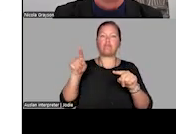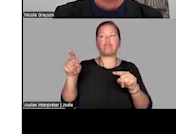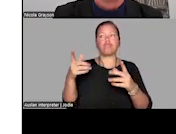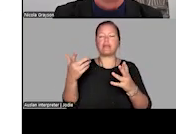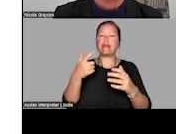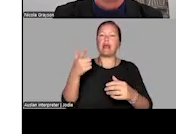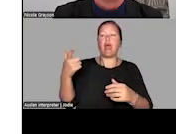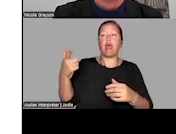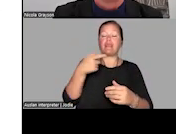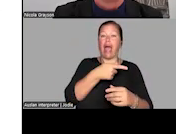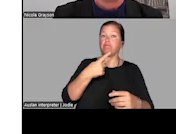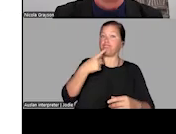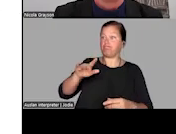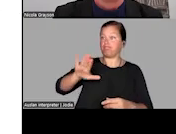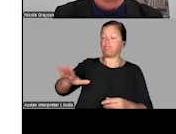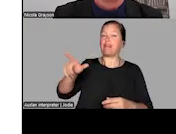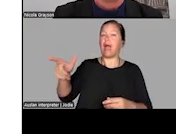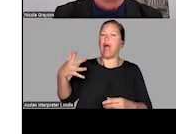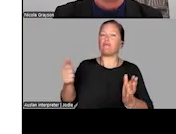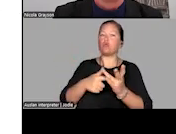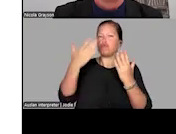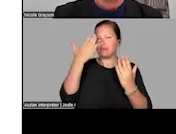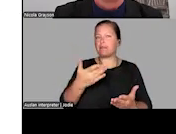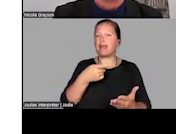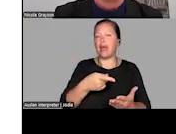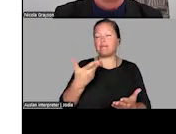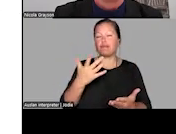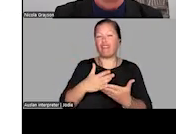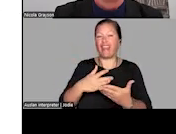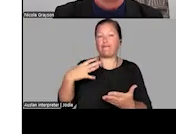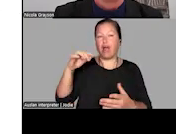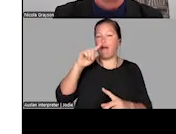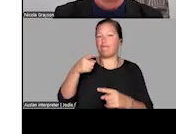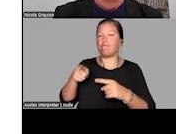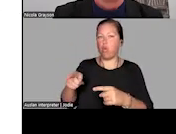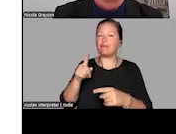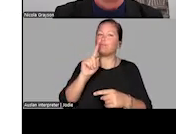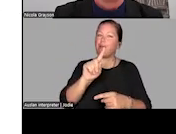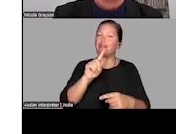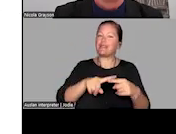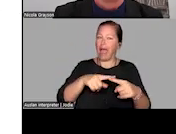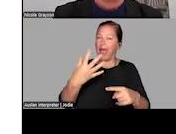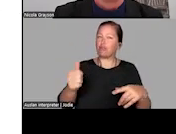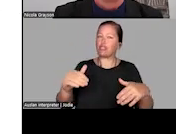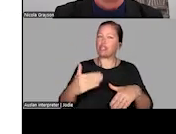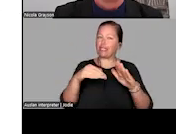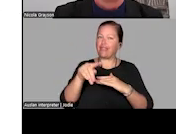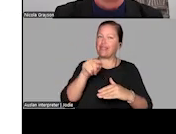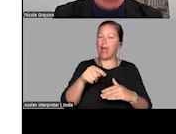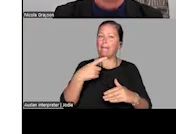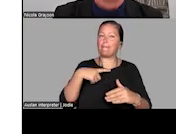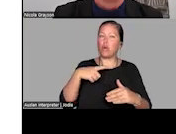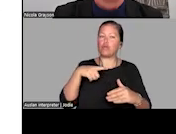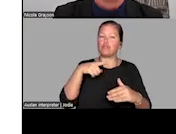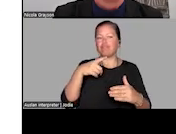in that way. But also there is a challenges in that, because sometimes you do want AI to discover